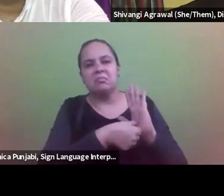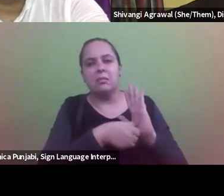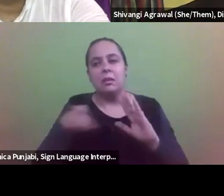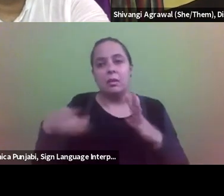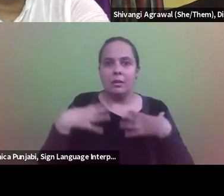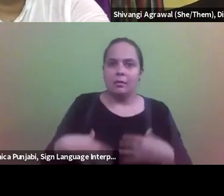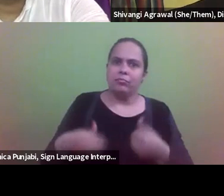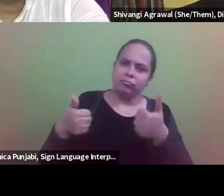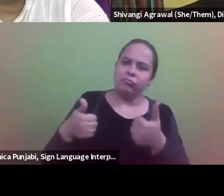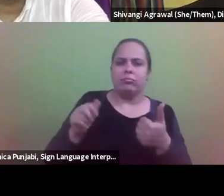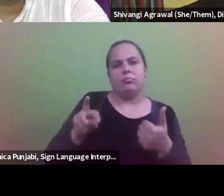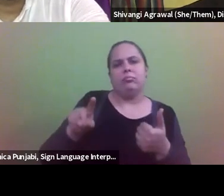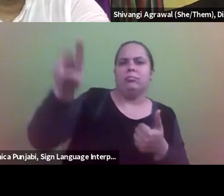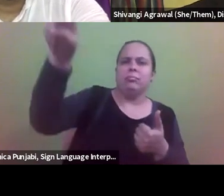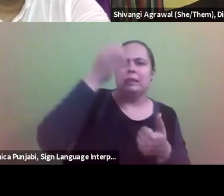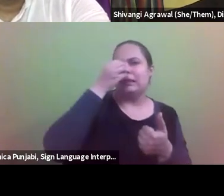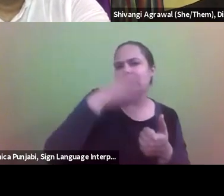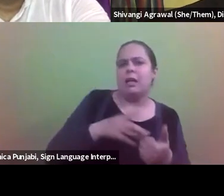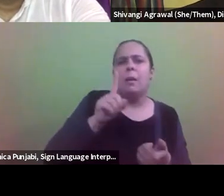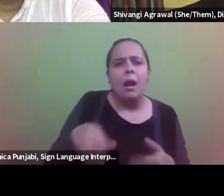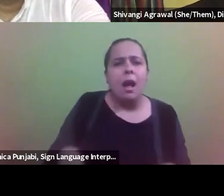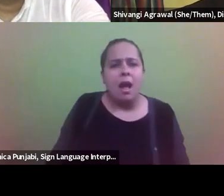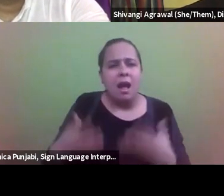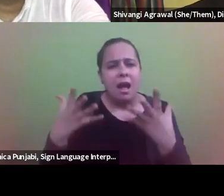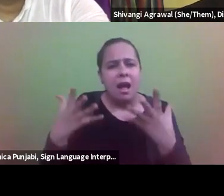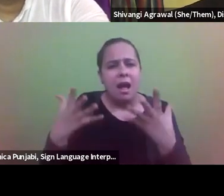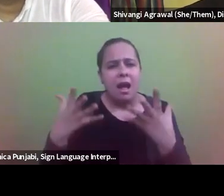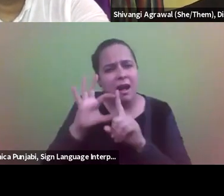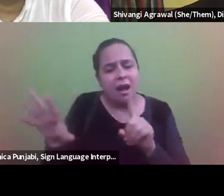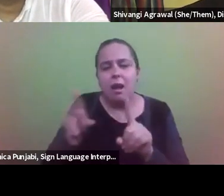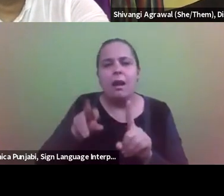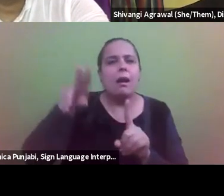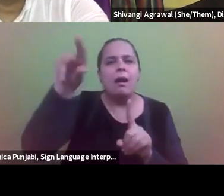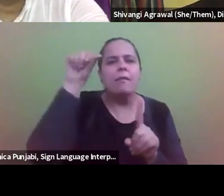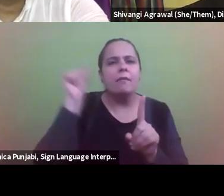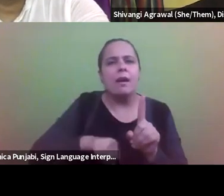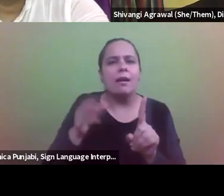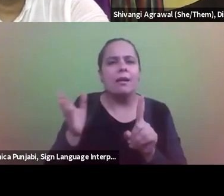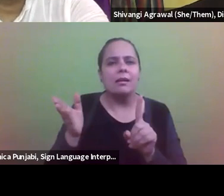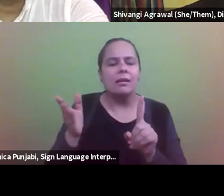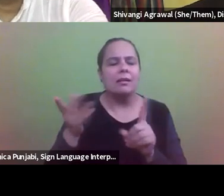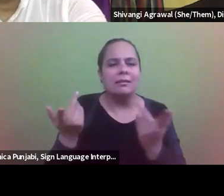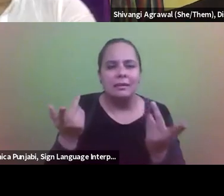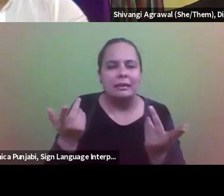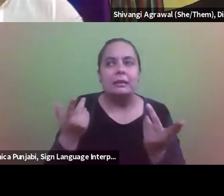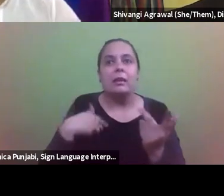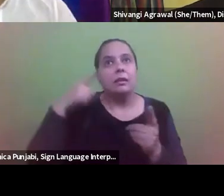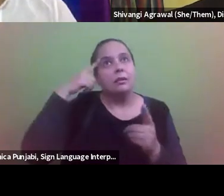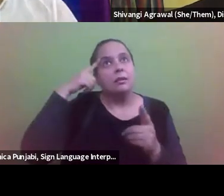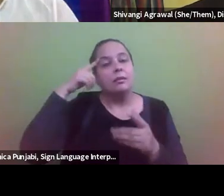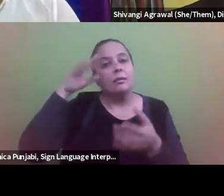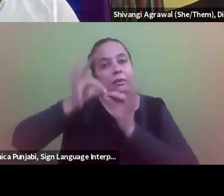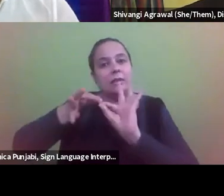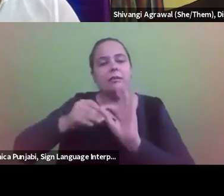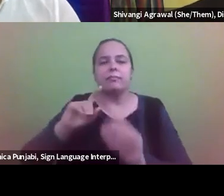with learning disabilities, I think there are so many accommodations that need to be made, that need to be steps that need to be